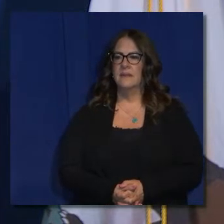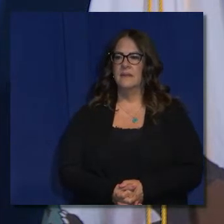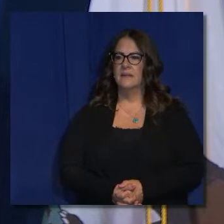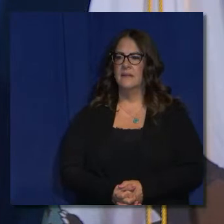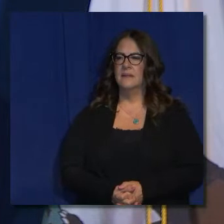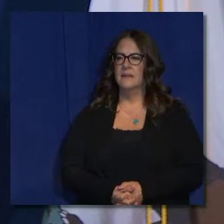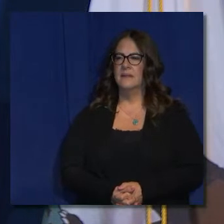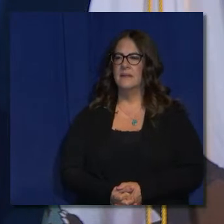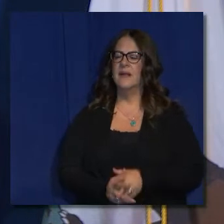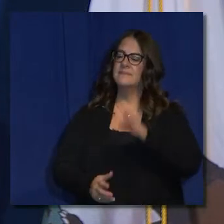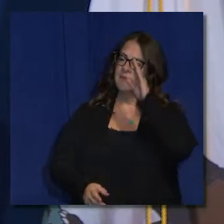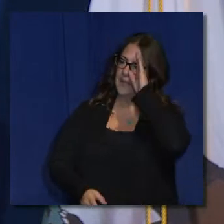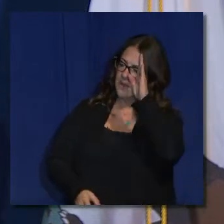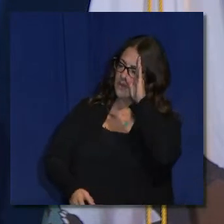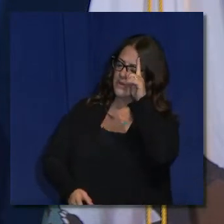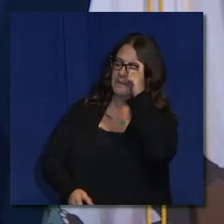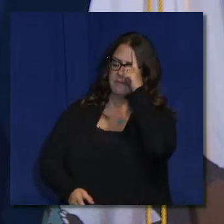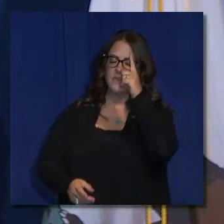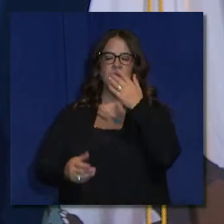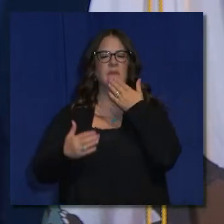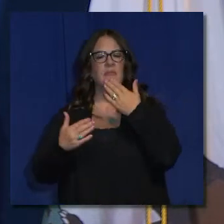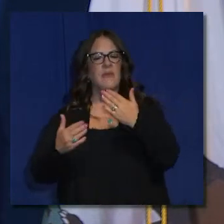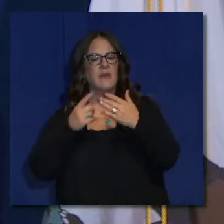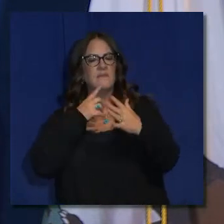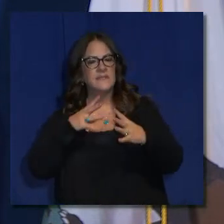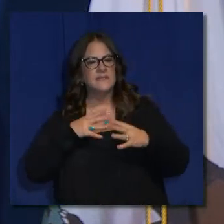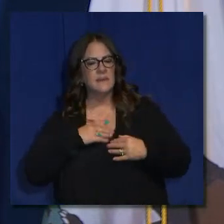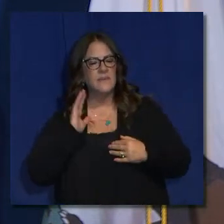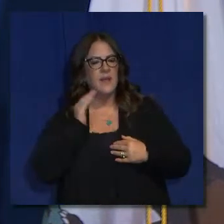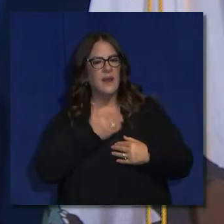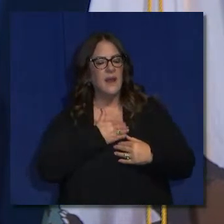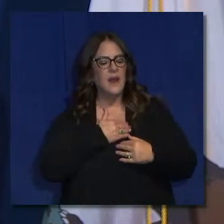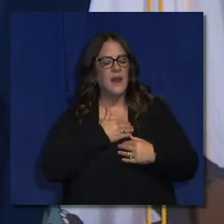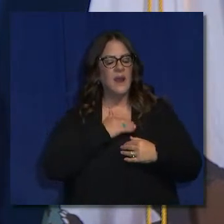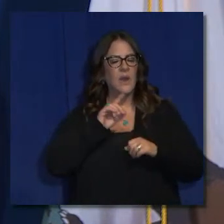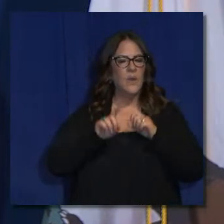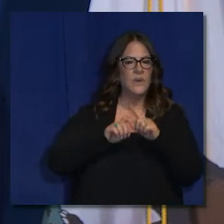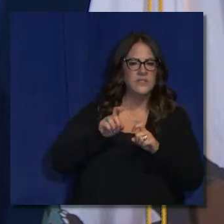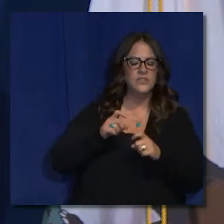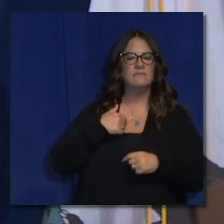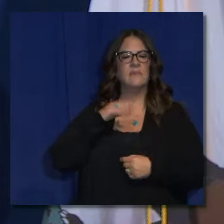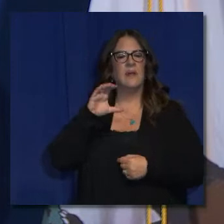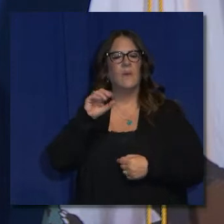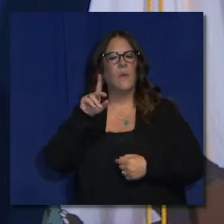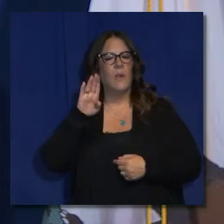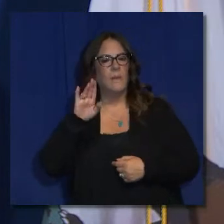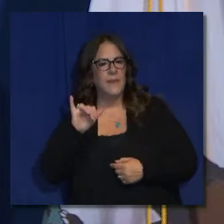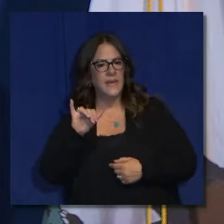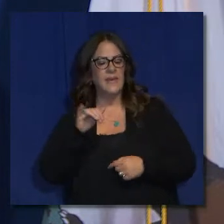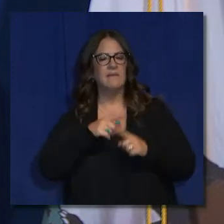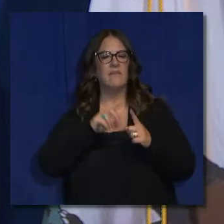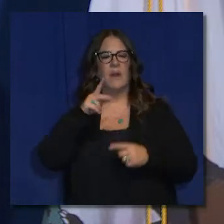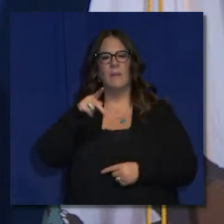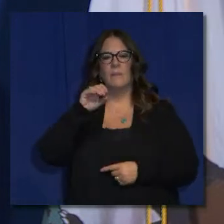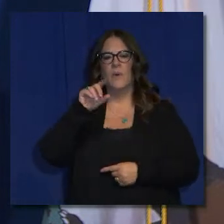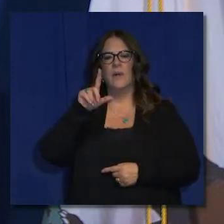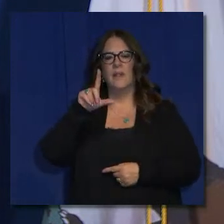Hi there, Governor. Thank you for taking questions from the press corps today. Starting off, this is Colby Bermel at